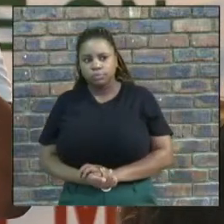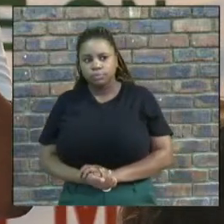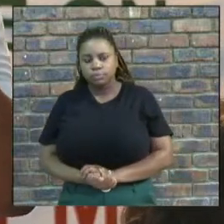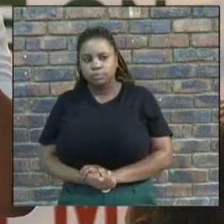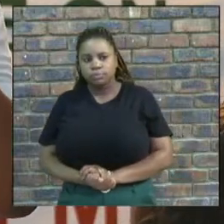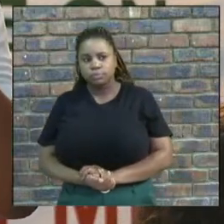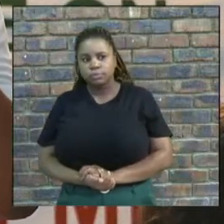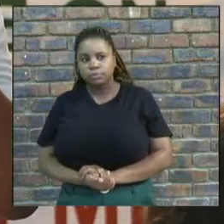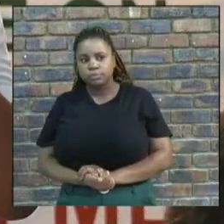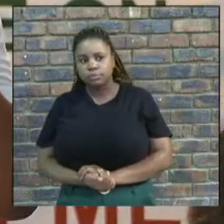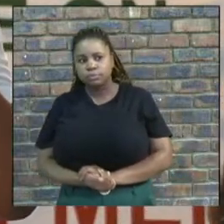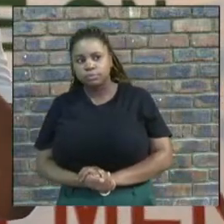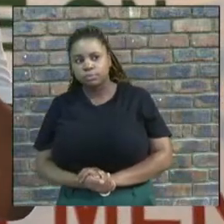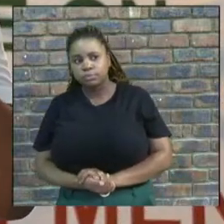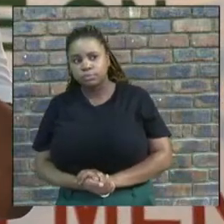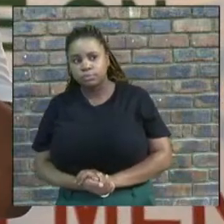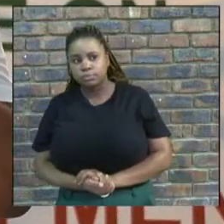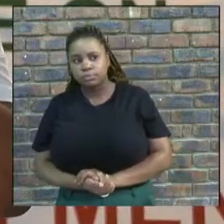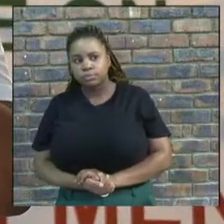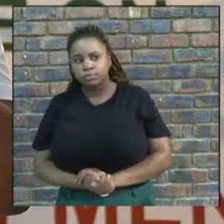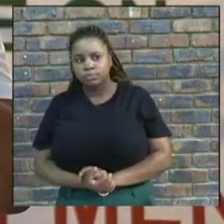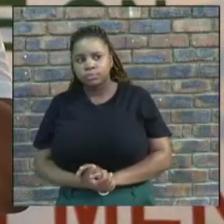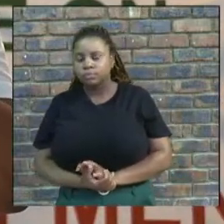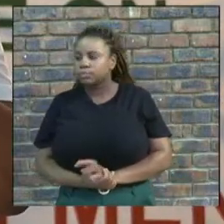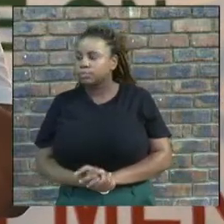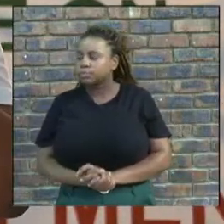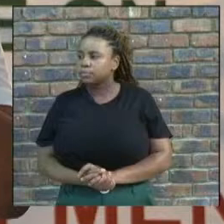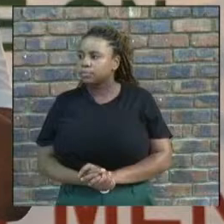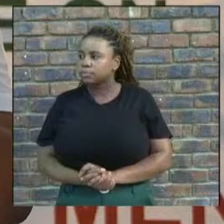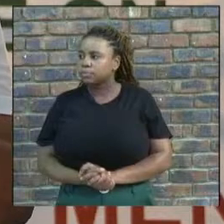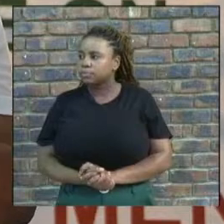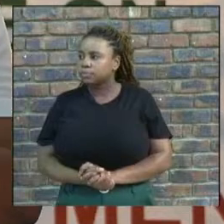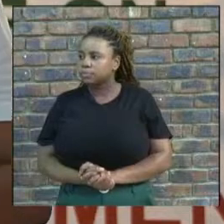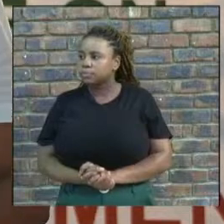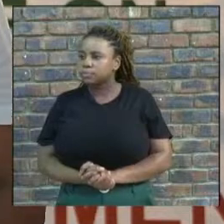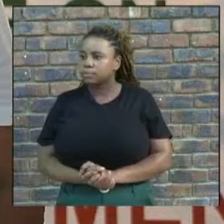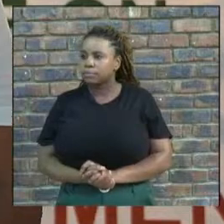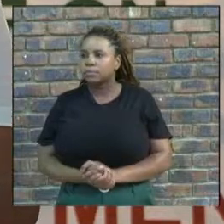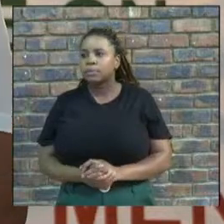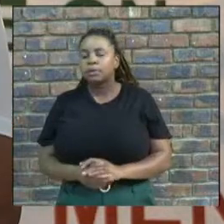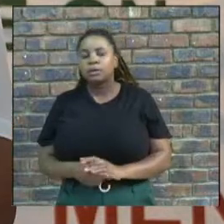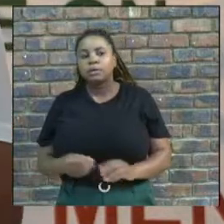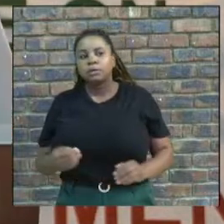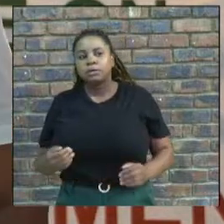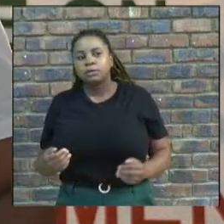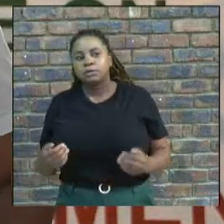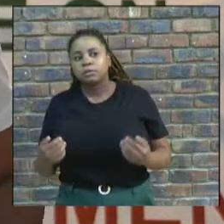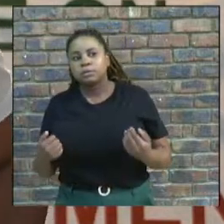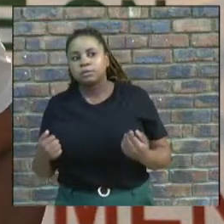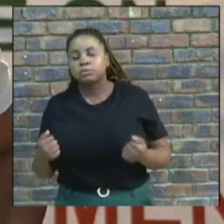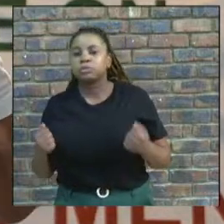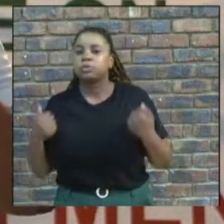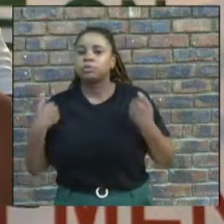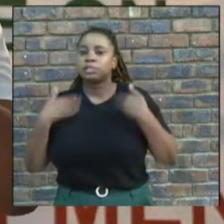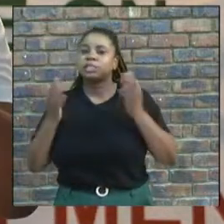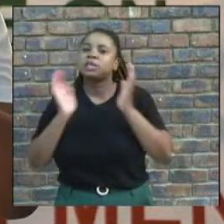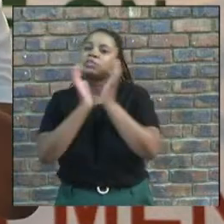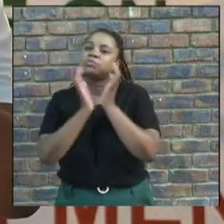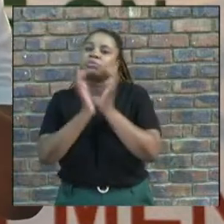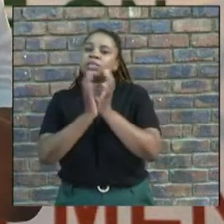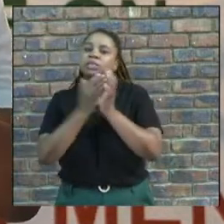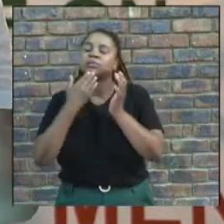well because it echoes back. So, but as we start our meeting, we want to apologize for arriving